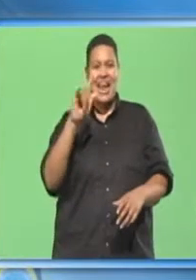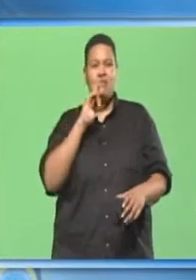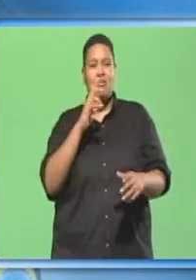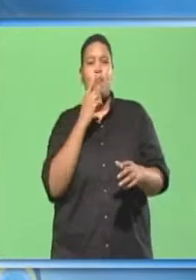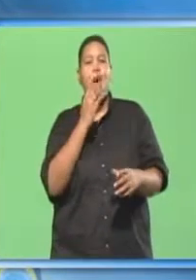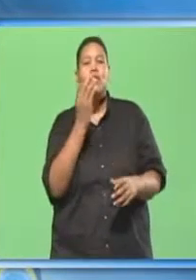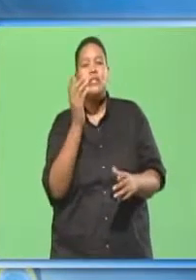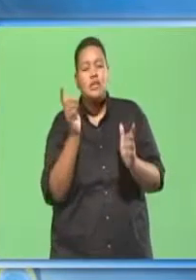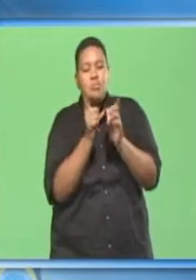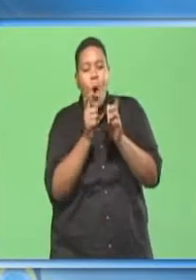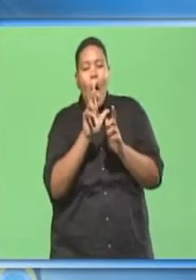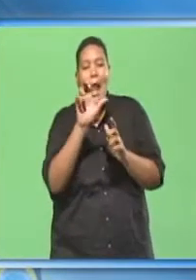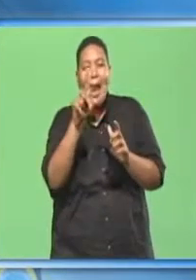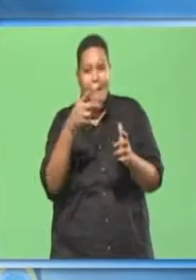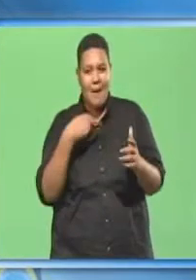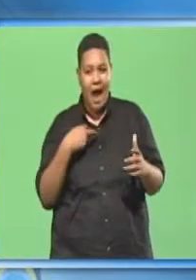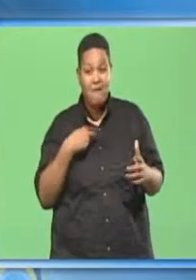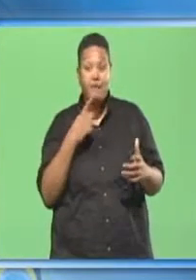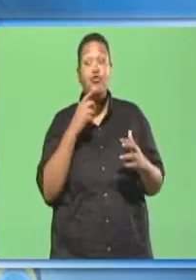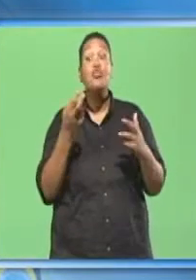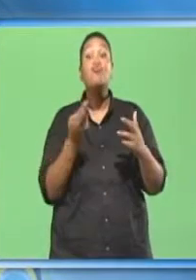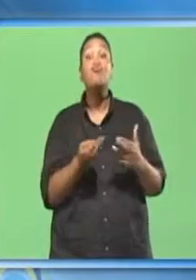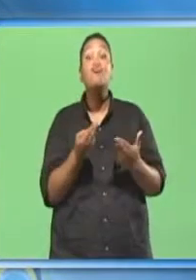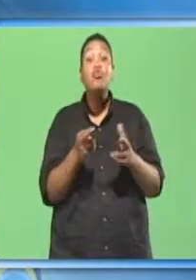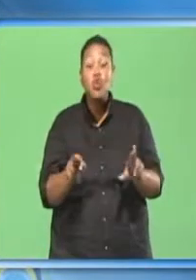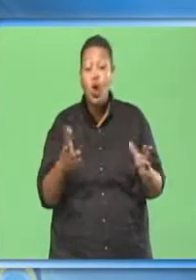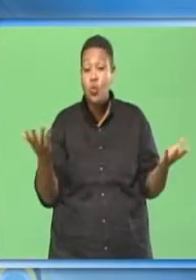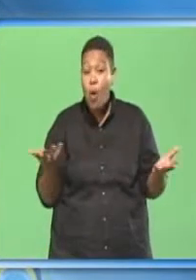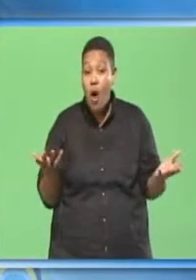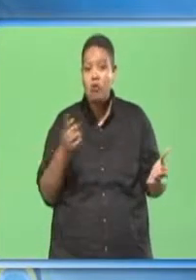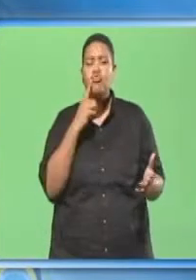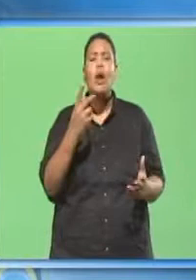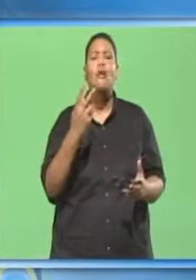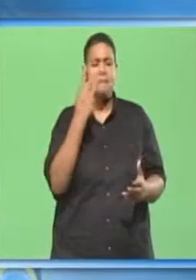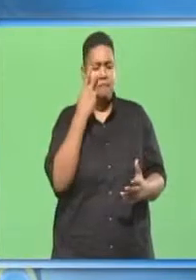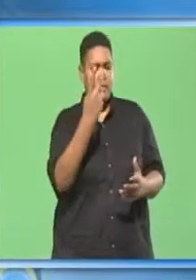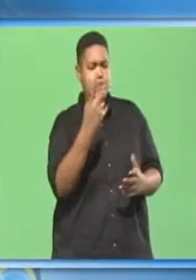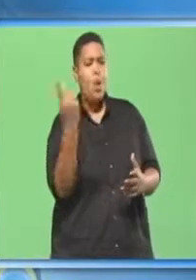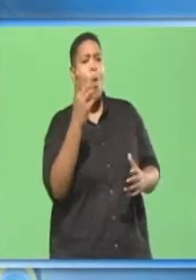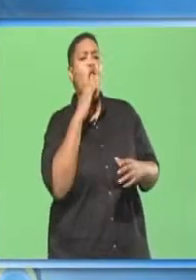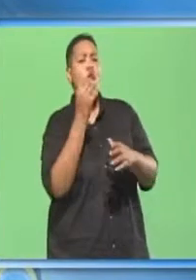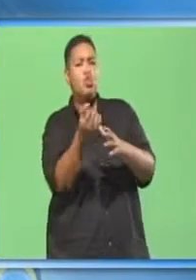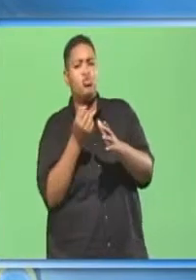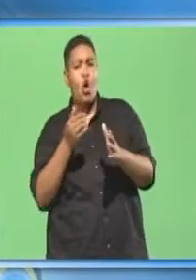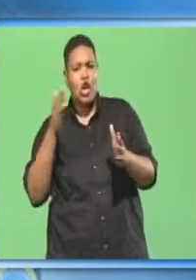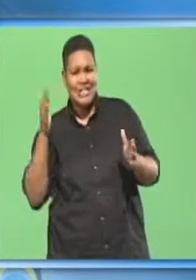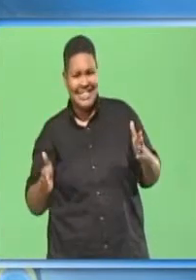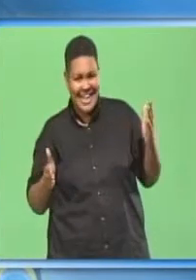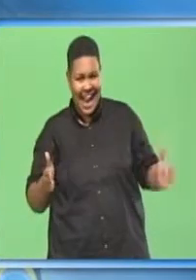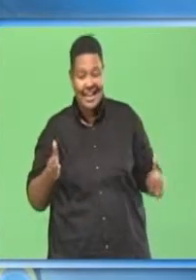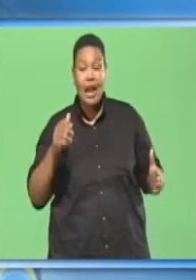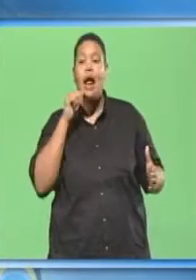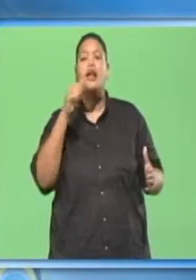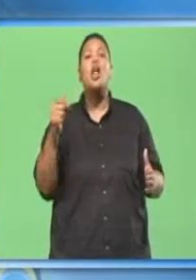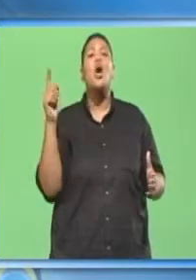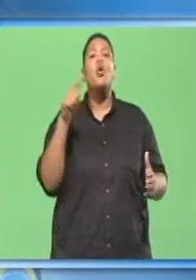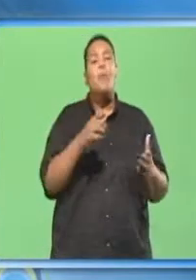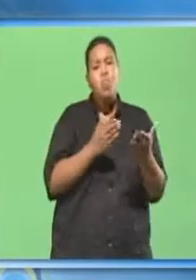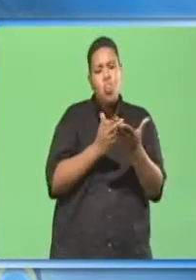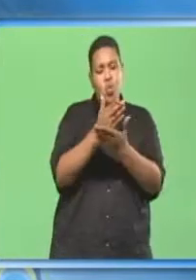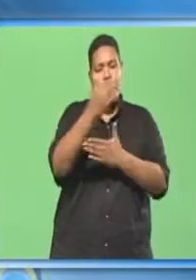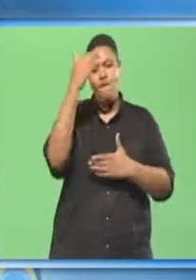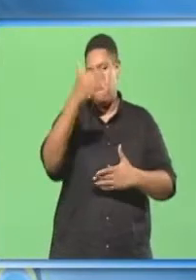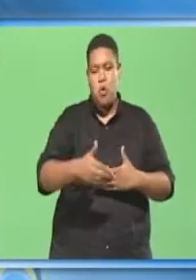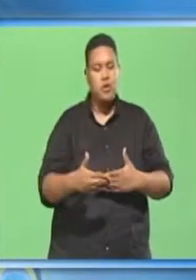small lap. The result is that the dovetail is visible only on the drawer sides and does not come right through the